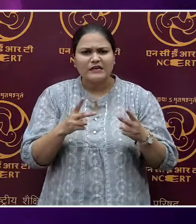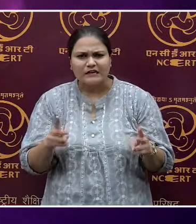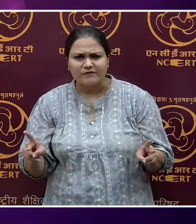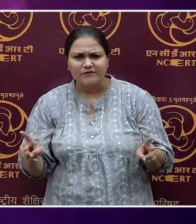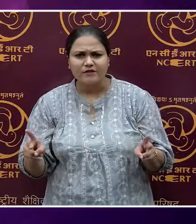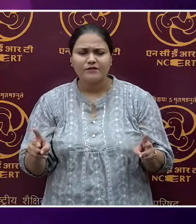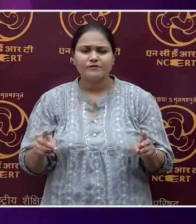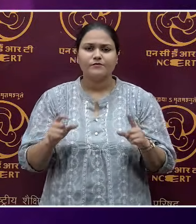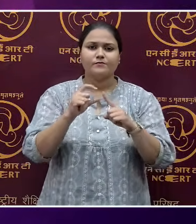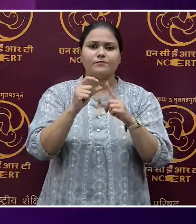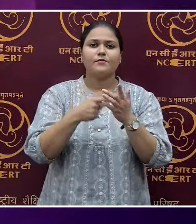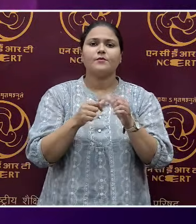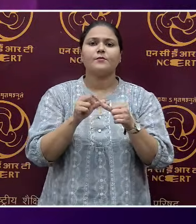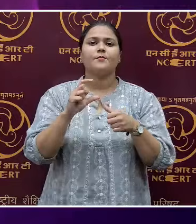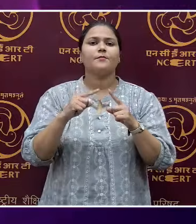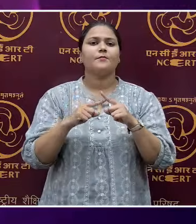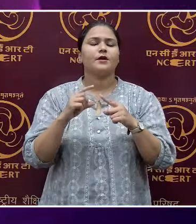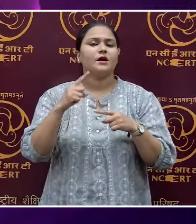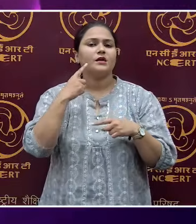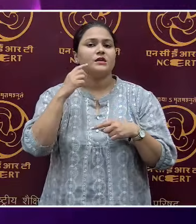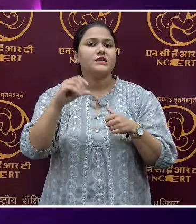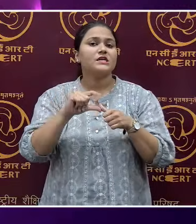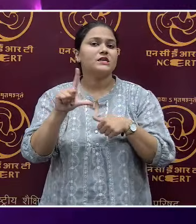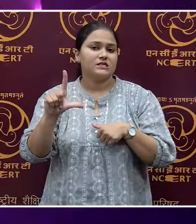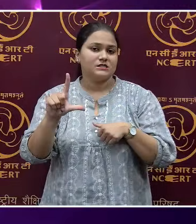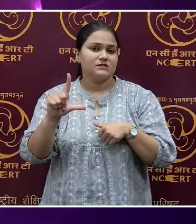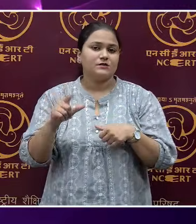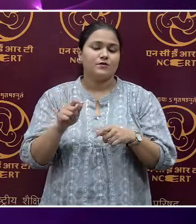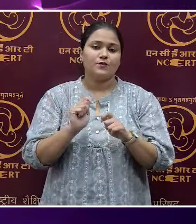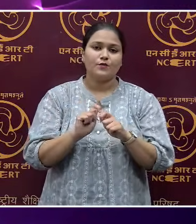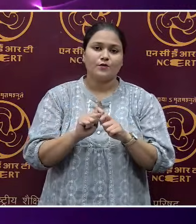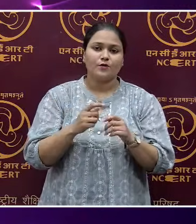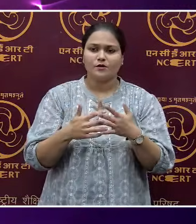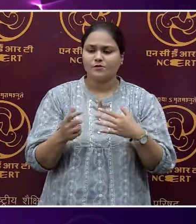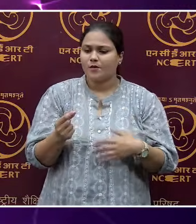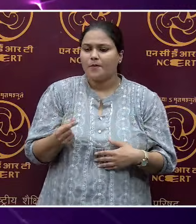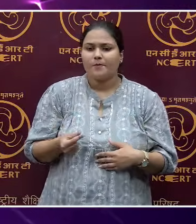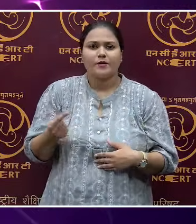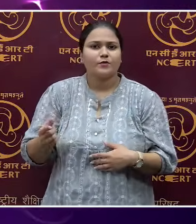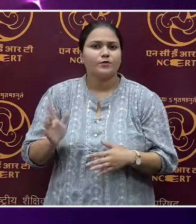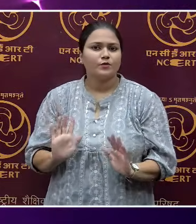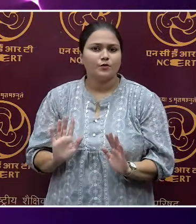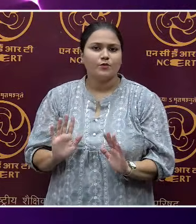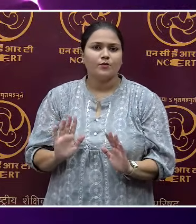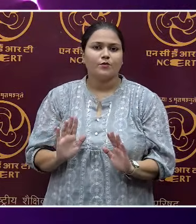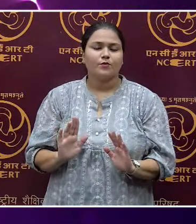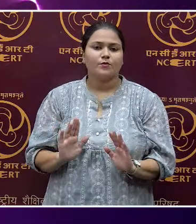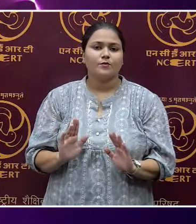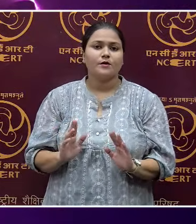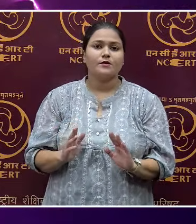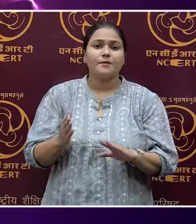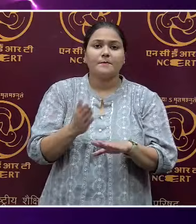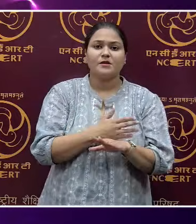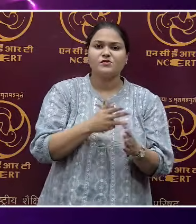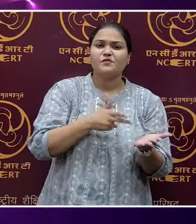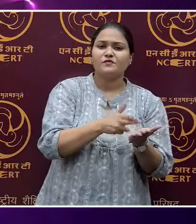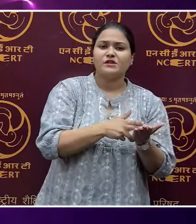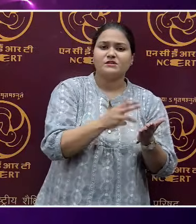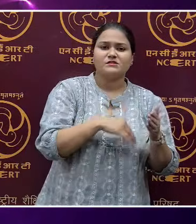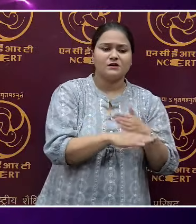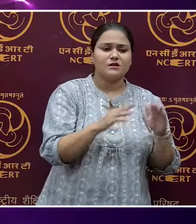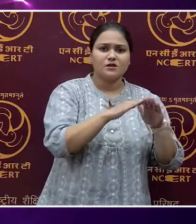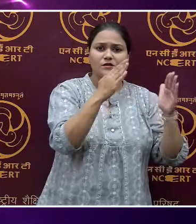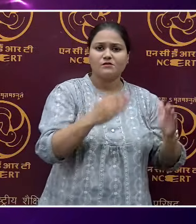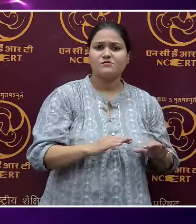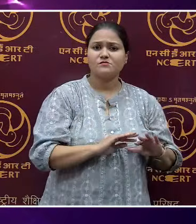different practical experiments multiple times without any extra cost. Also for the rural areas, like there are no computer labs in the rural areas. So for